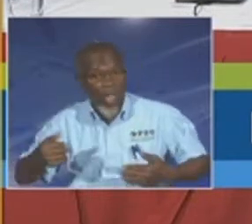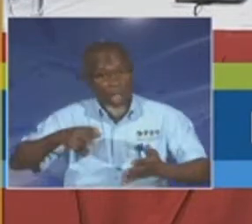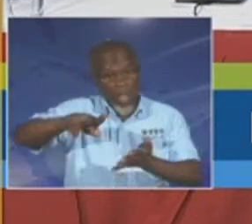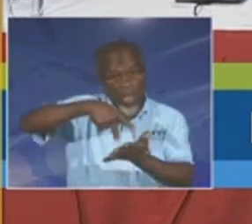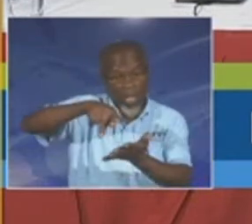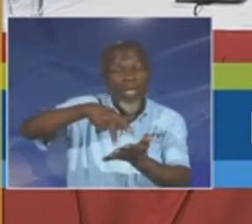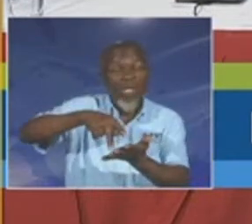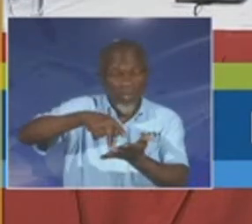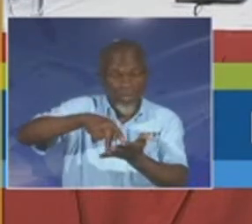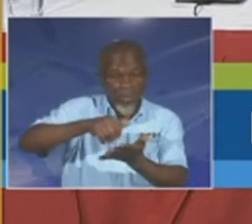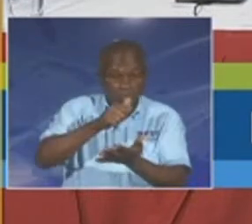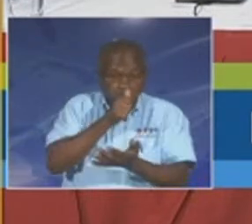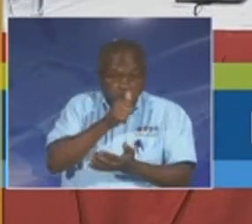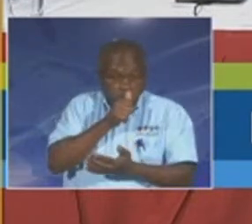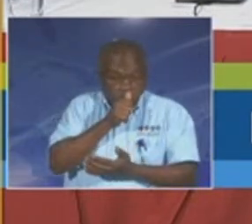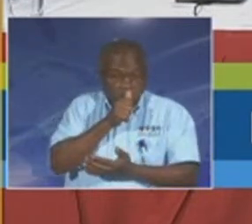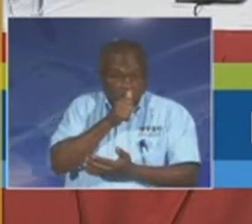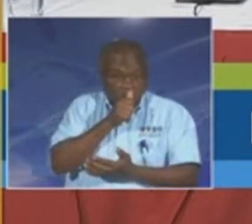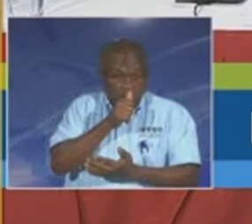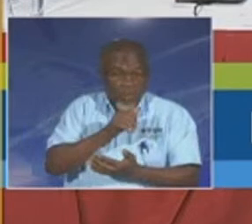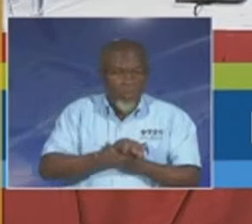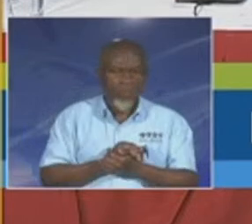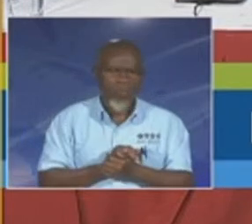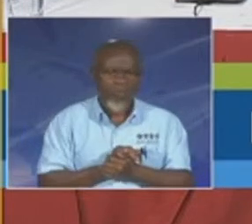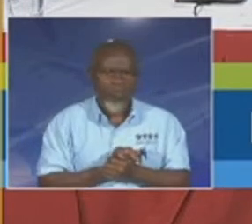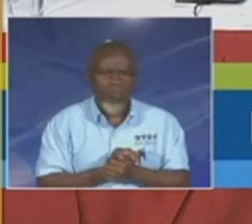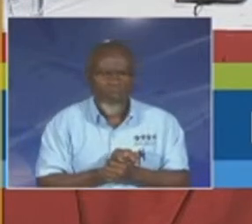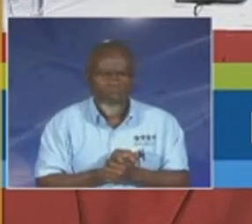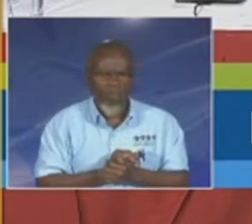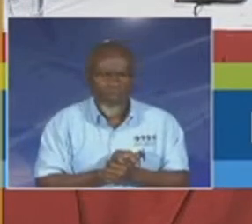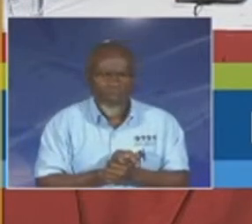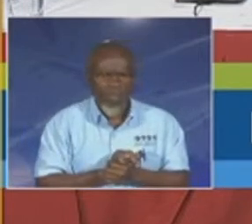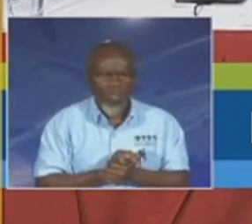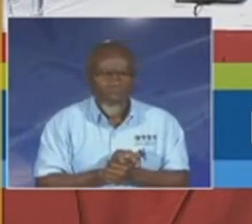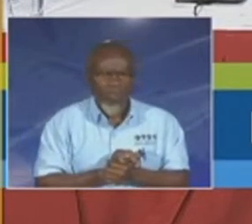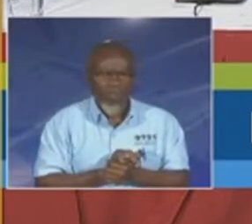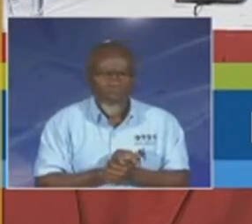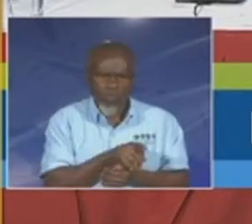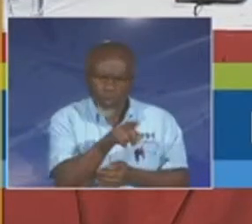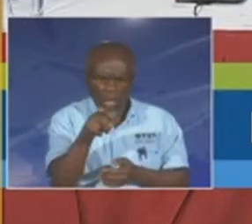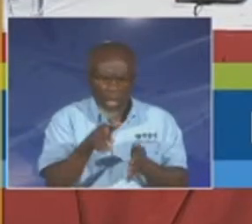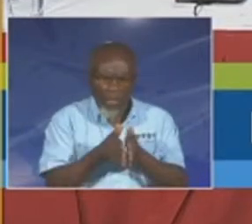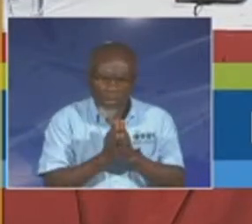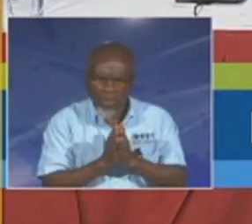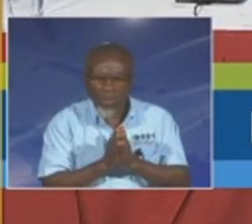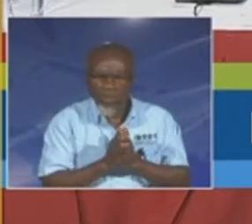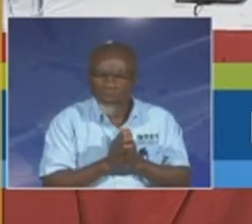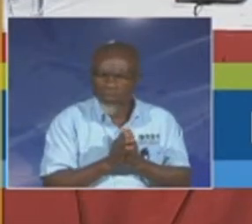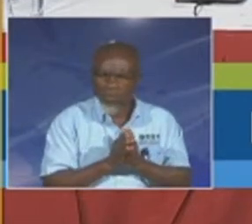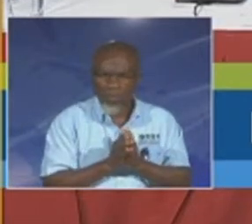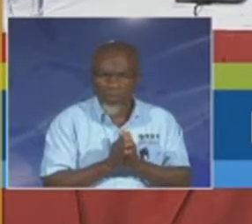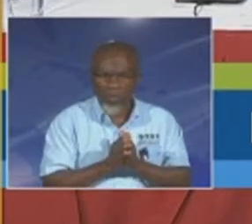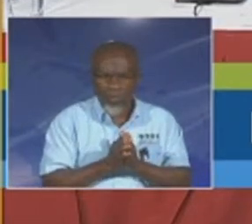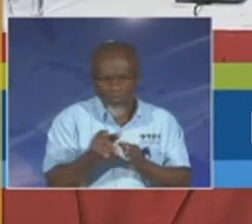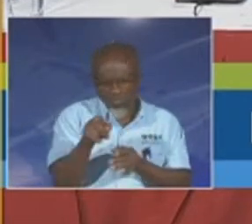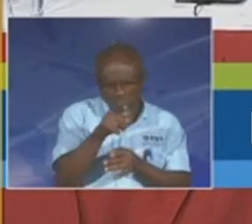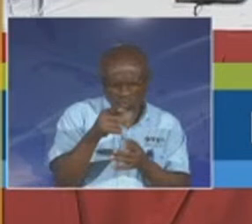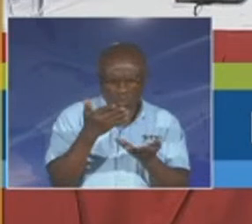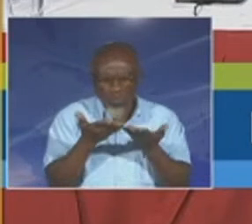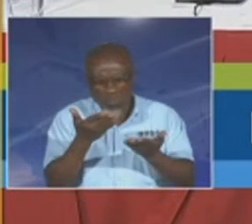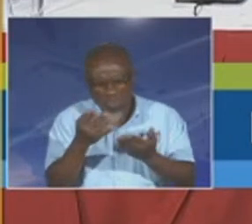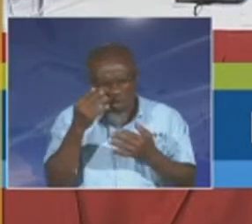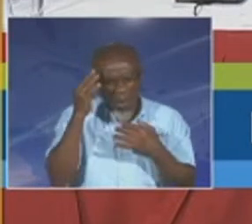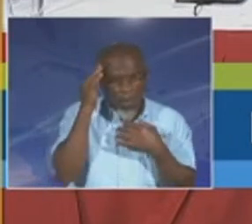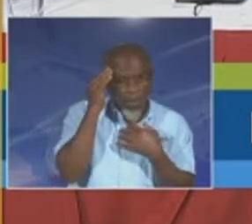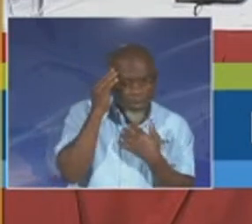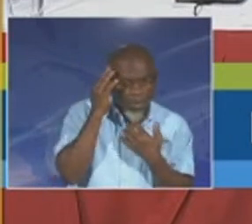their own little parties and whatever. To the panel, is it a bit concerning